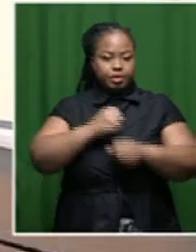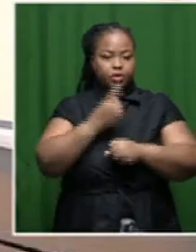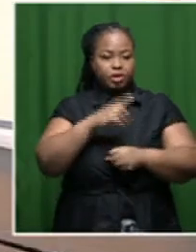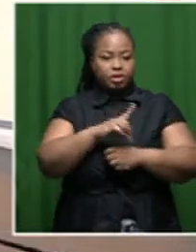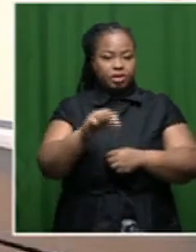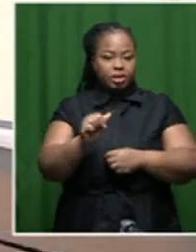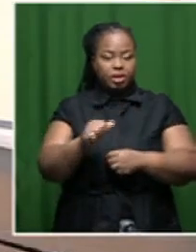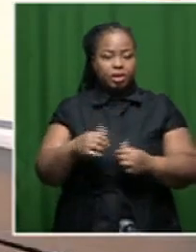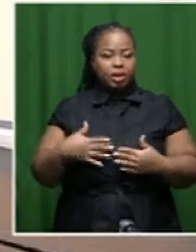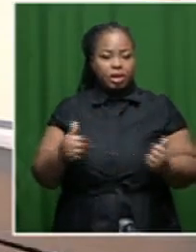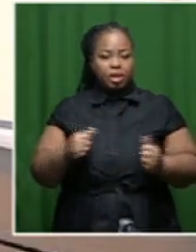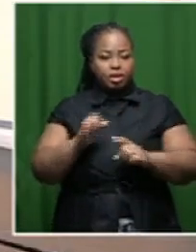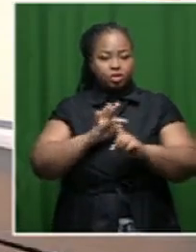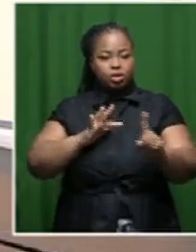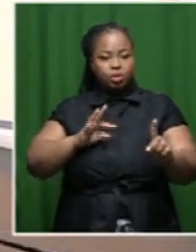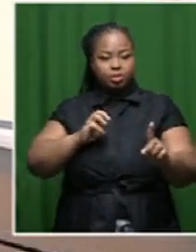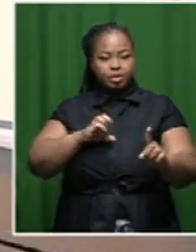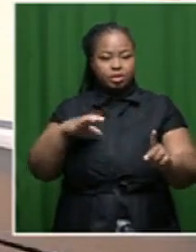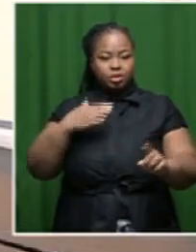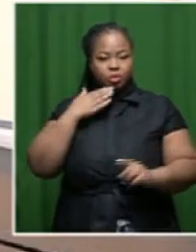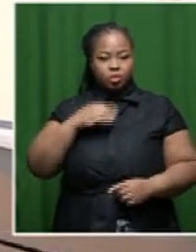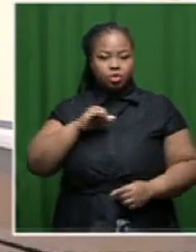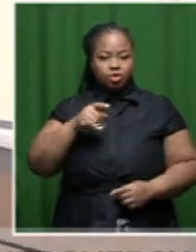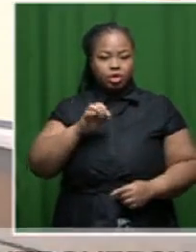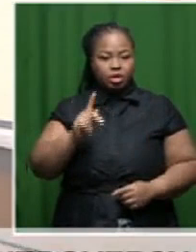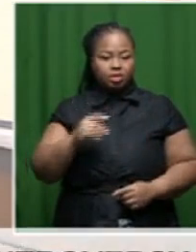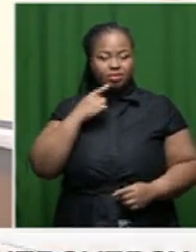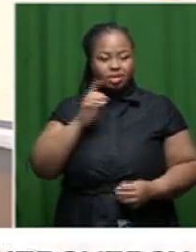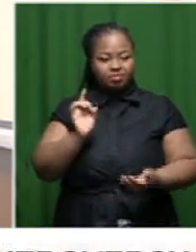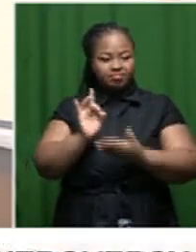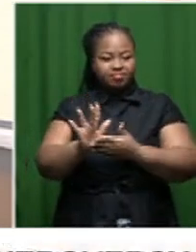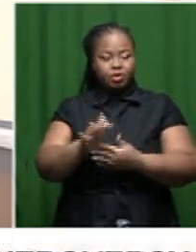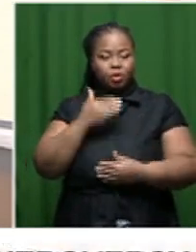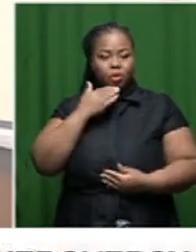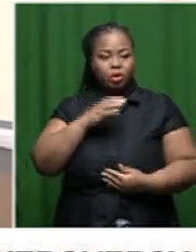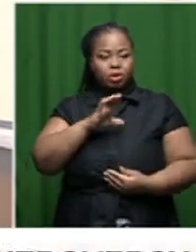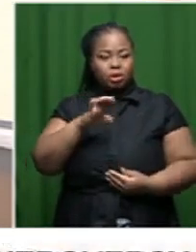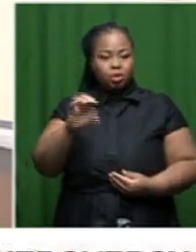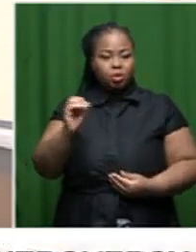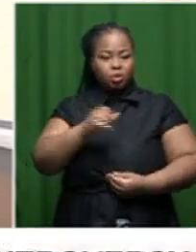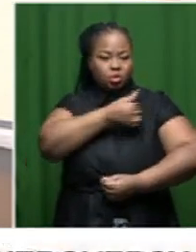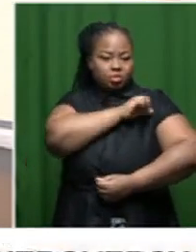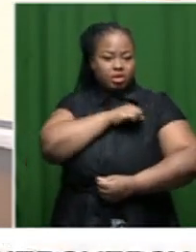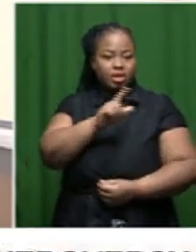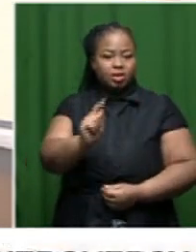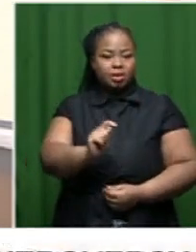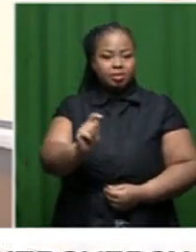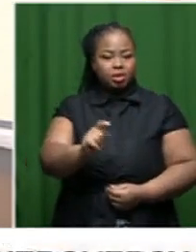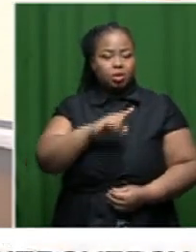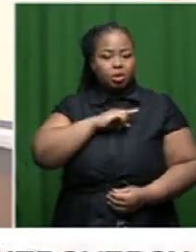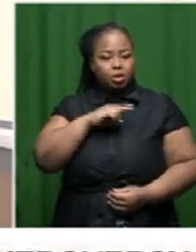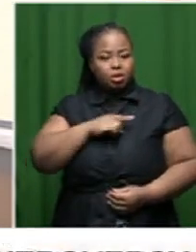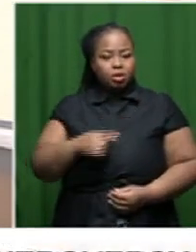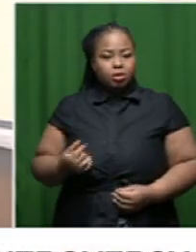The Gauteng DA Health Shadow MEC Jack Bloom is calling for the removal of the CEO at Tembisa Hospital. And this after the